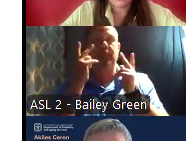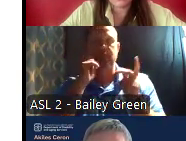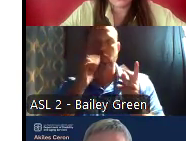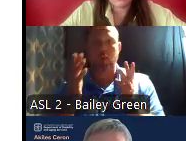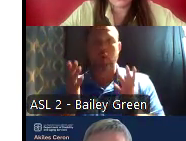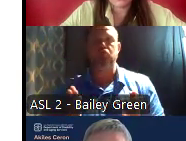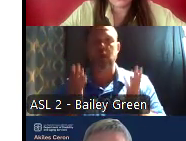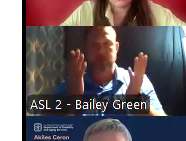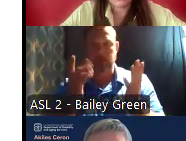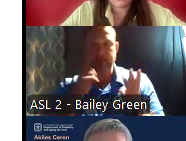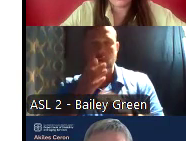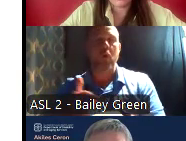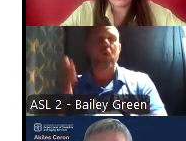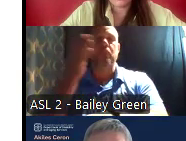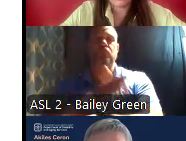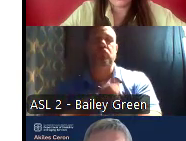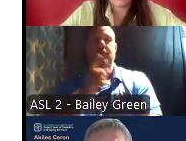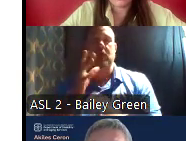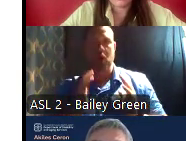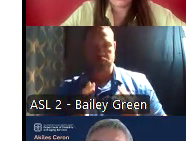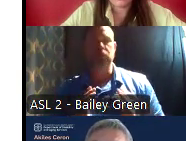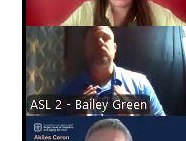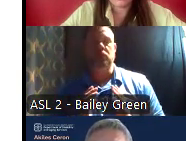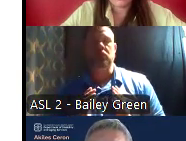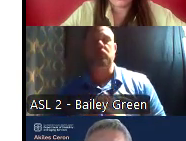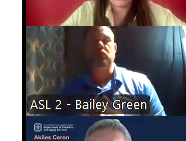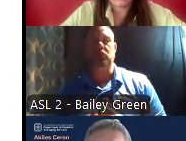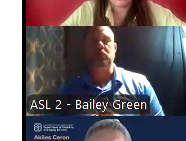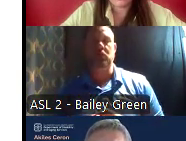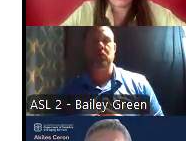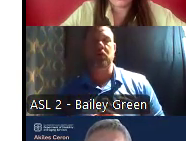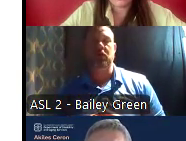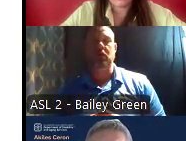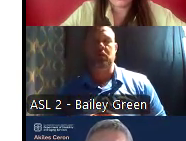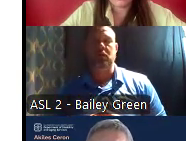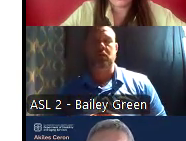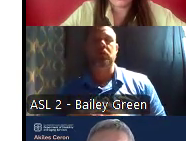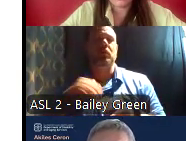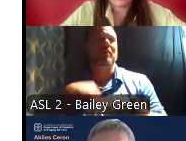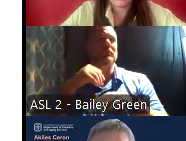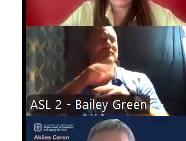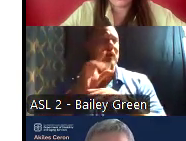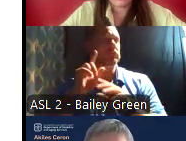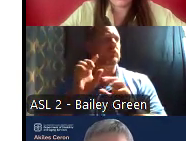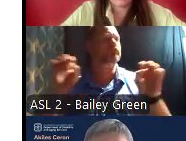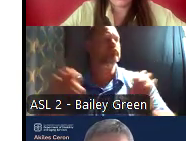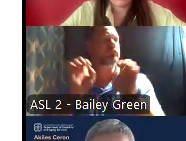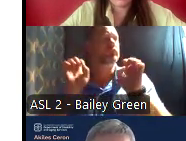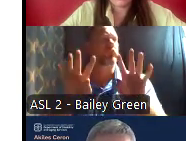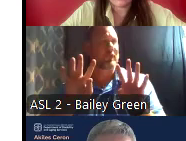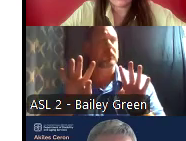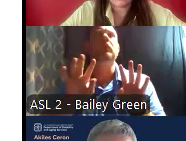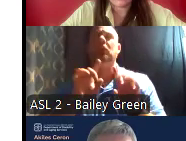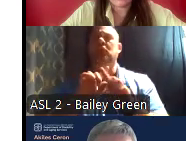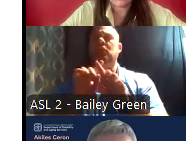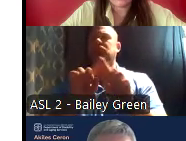recommendations for improving their council. And so we were able to send out a survey and get some feedback from council members